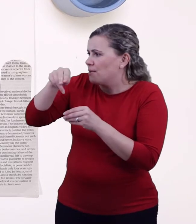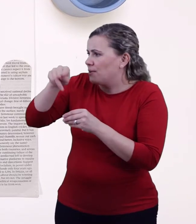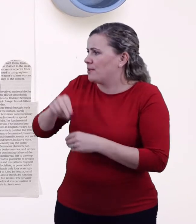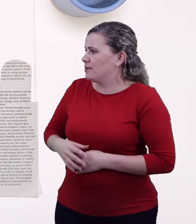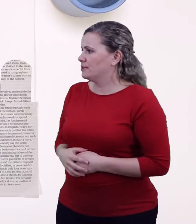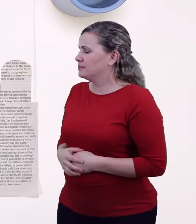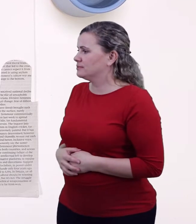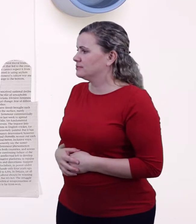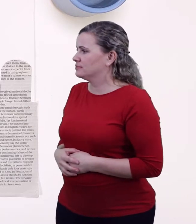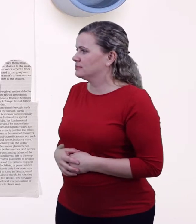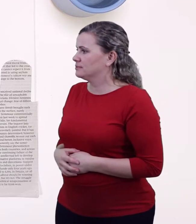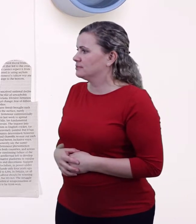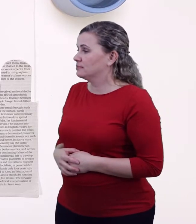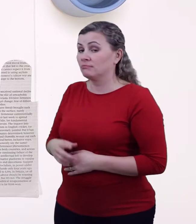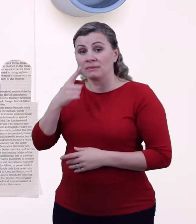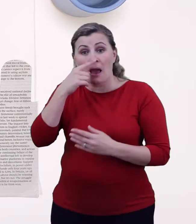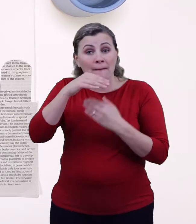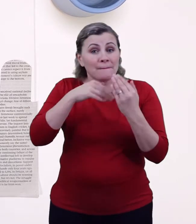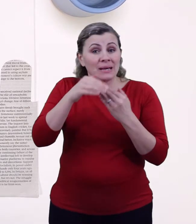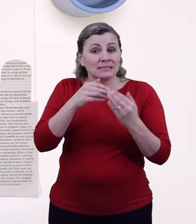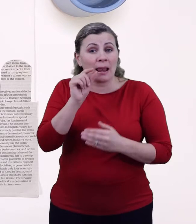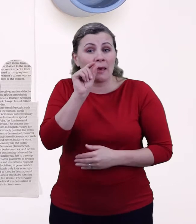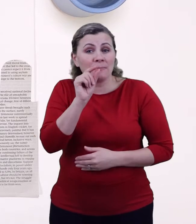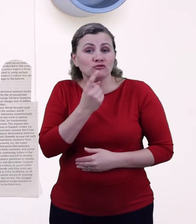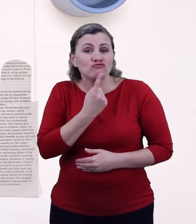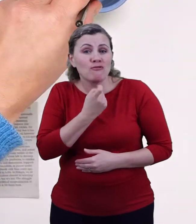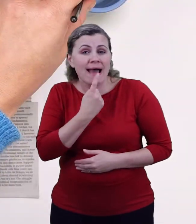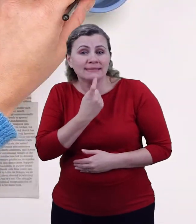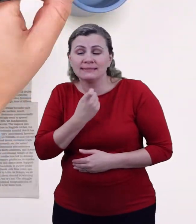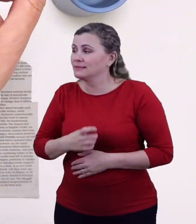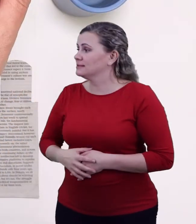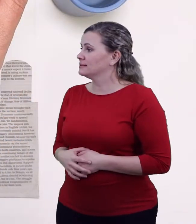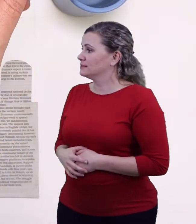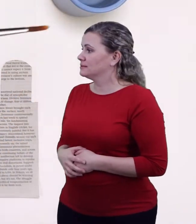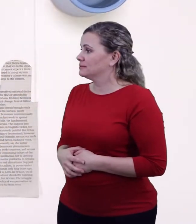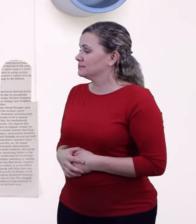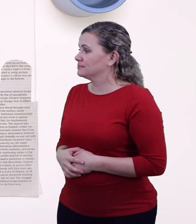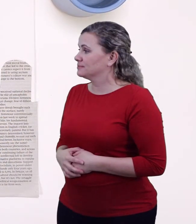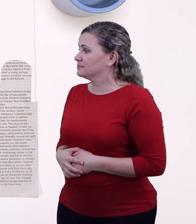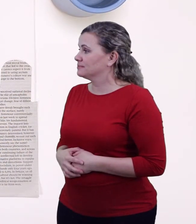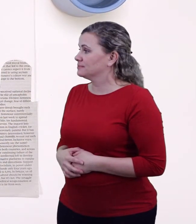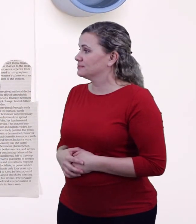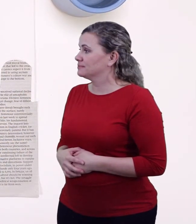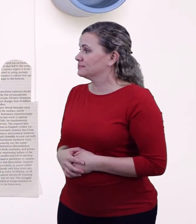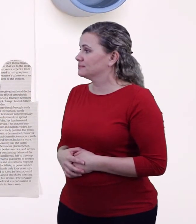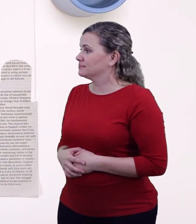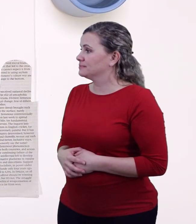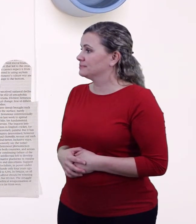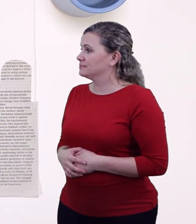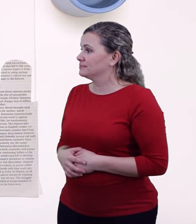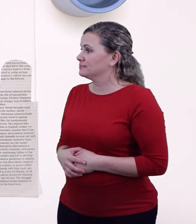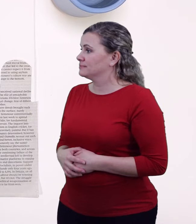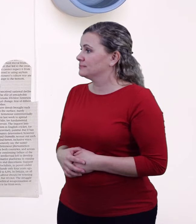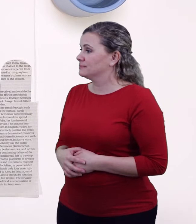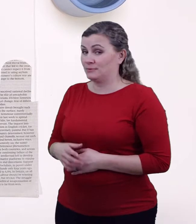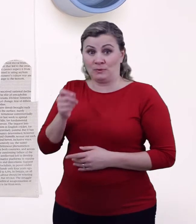We'll start with the light tones first and then gradually add darker tones. Once you're happy with your colour, dip your paintbrush in the water